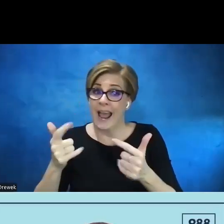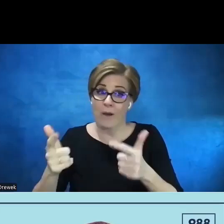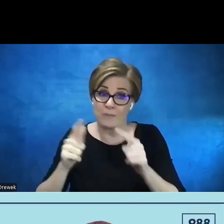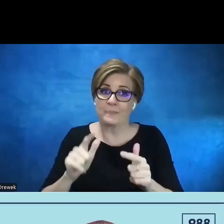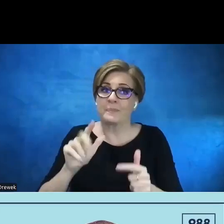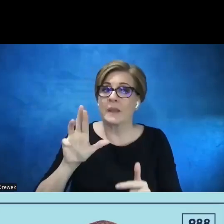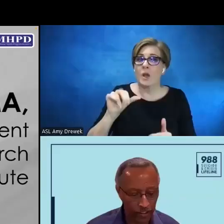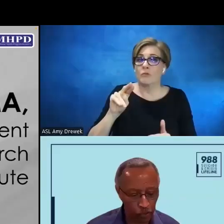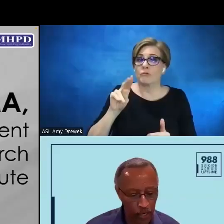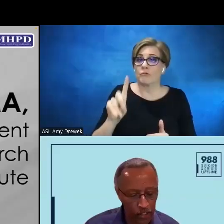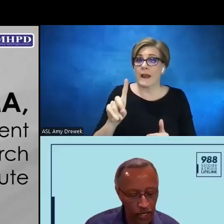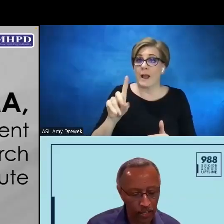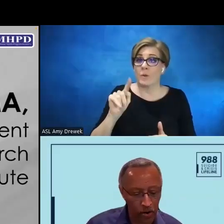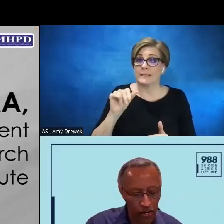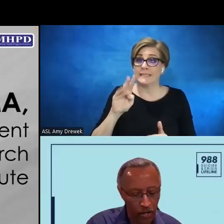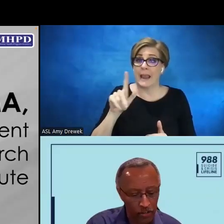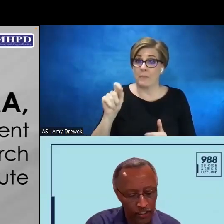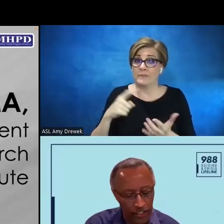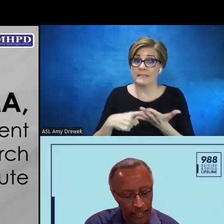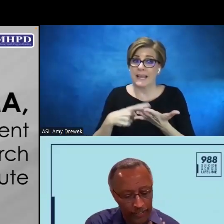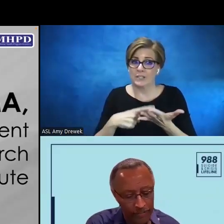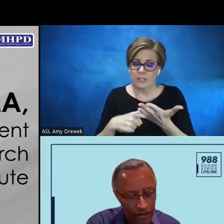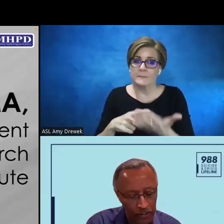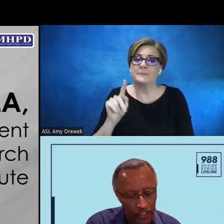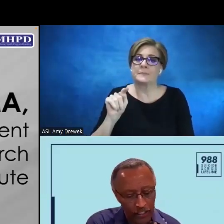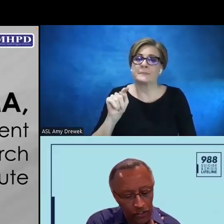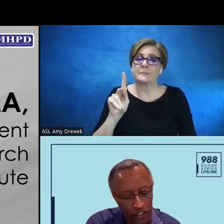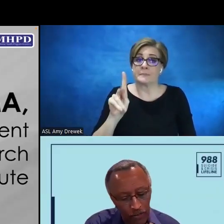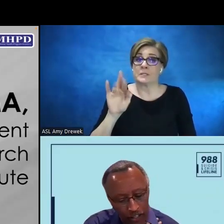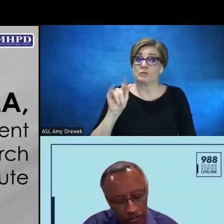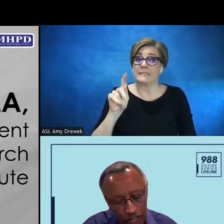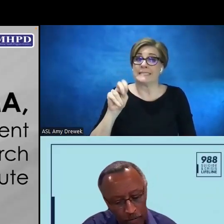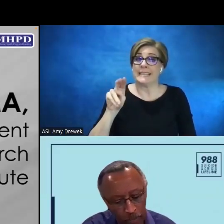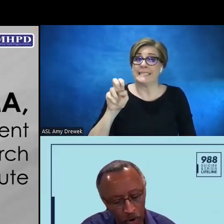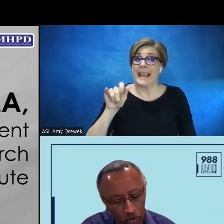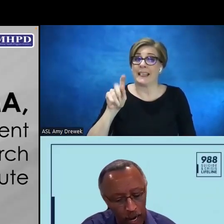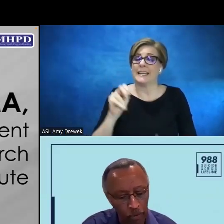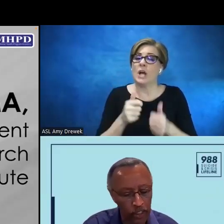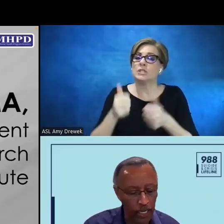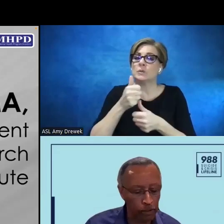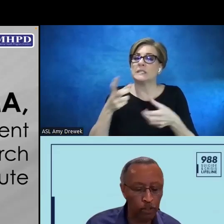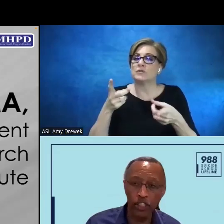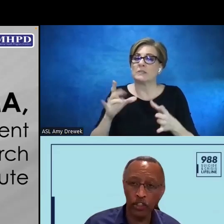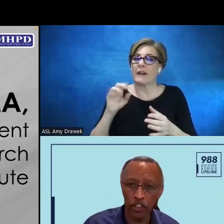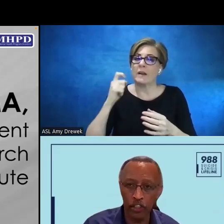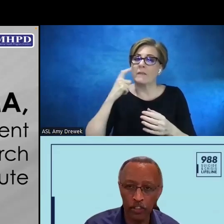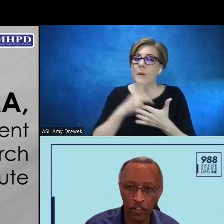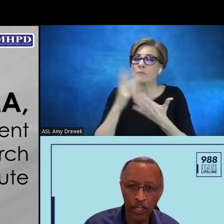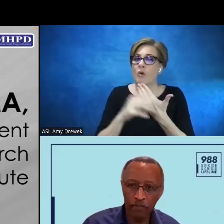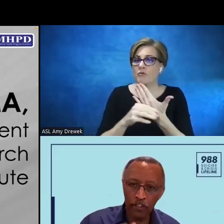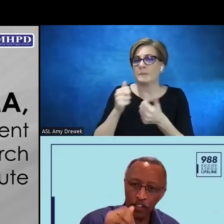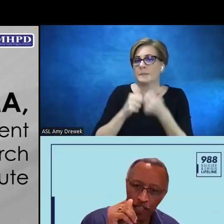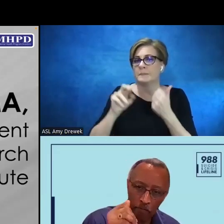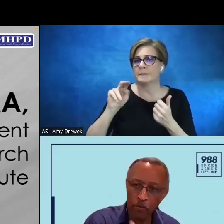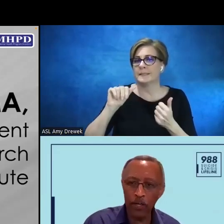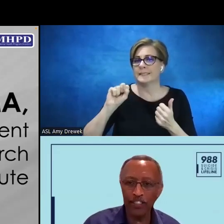roundtable discussion. I just want to call on Kristen Nayland, who's the Associate Director of Government Programs with the Nashville Research Institute. If